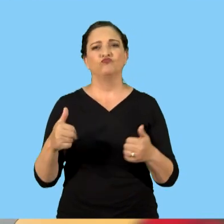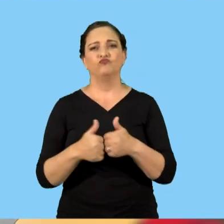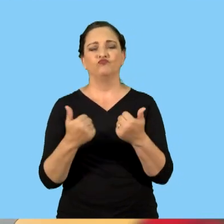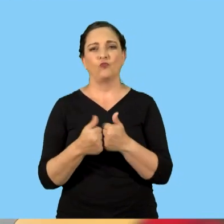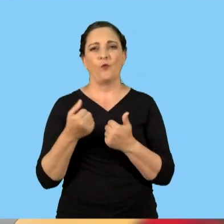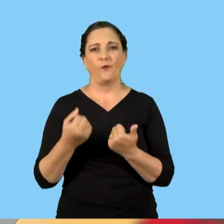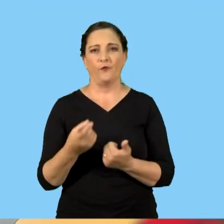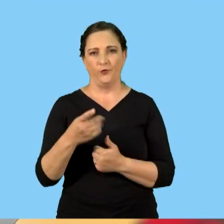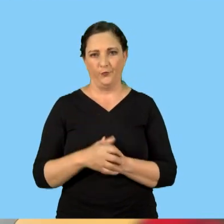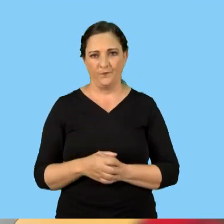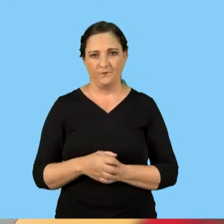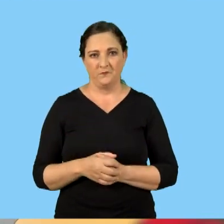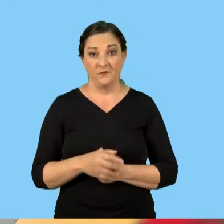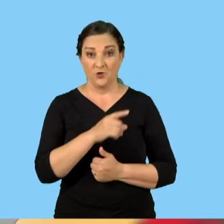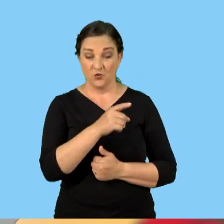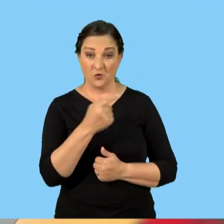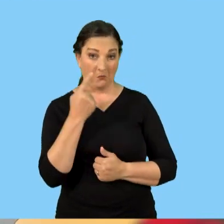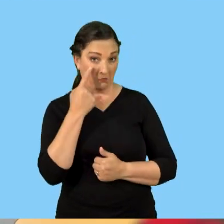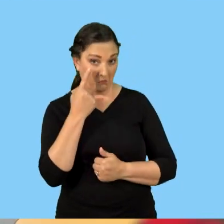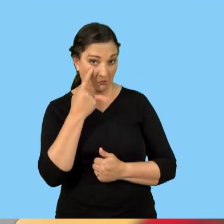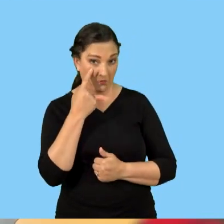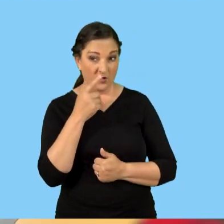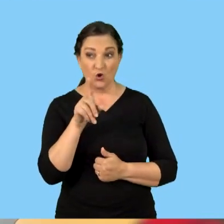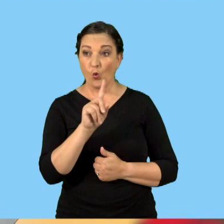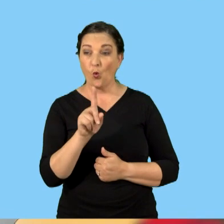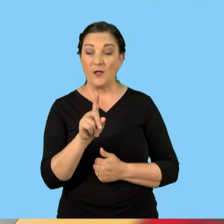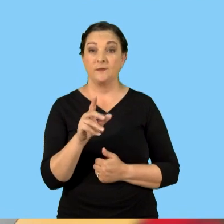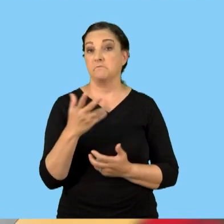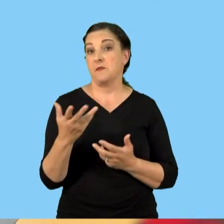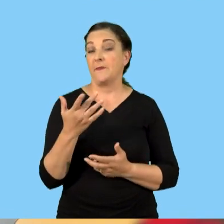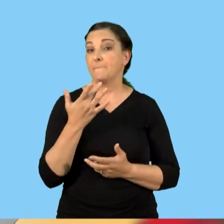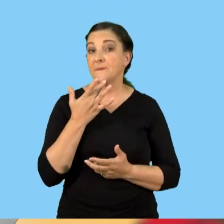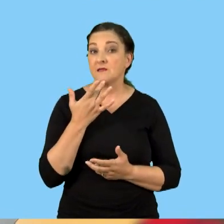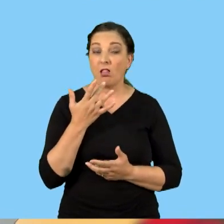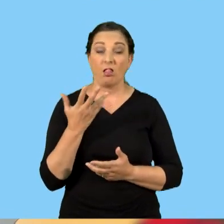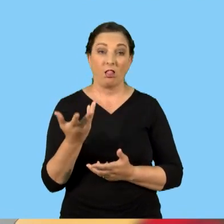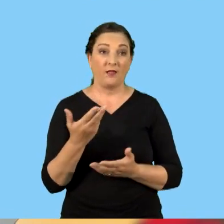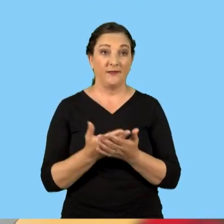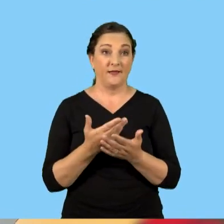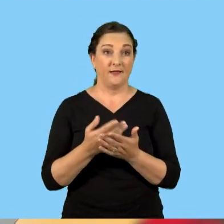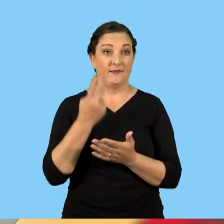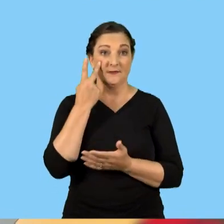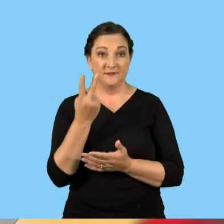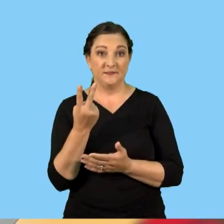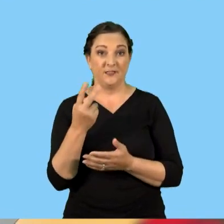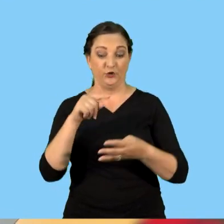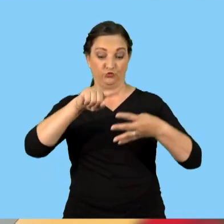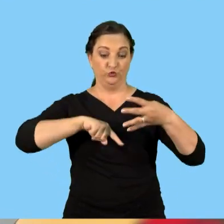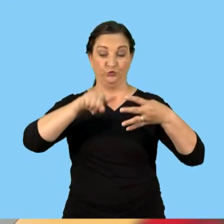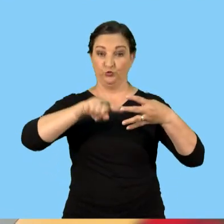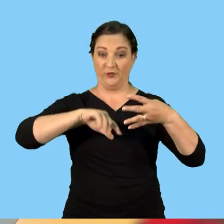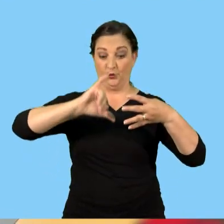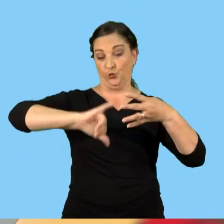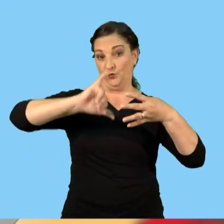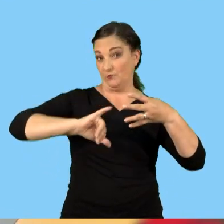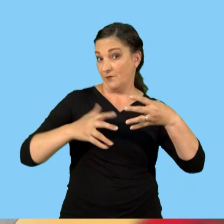challenge. I want you to go and see everything around you and see whether you can identify certain metals that have been electroplated maybe, oiled maybe,